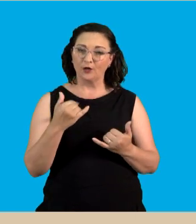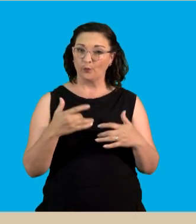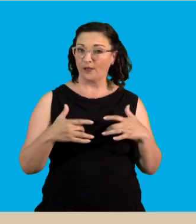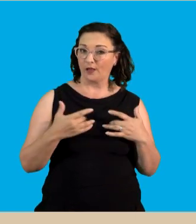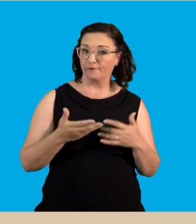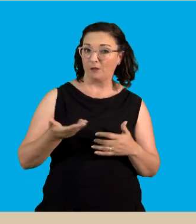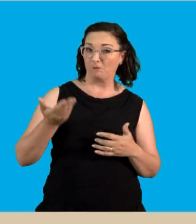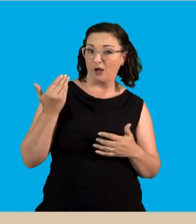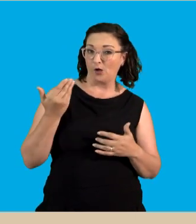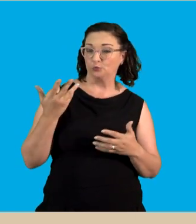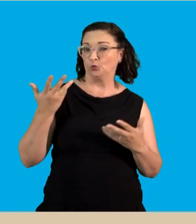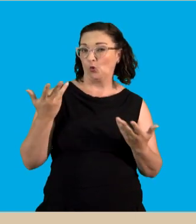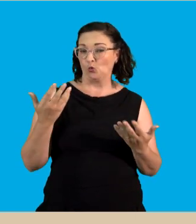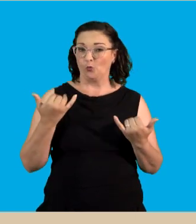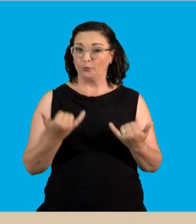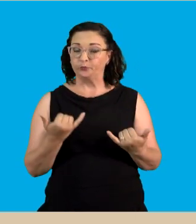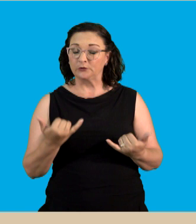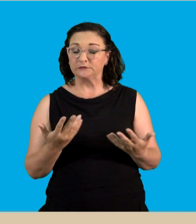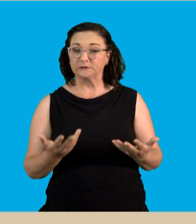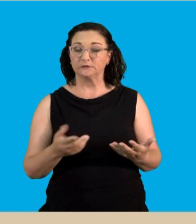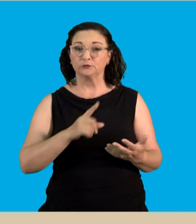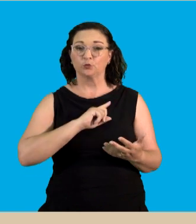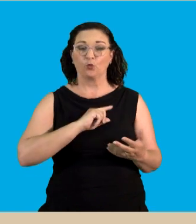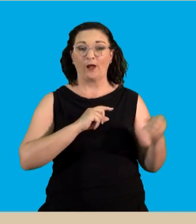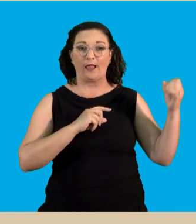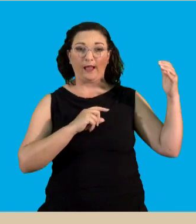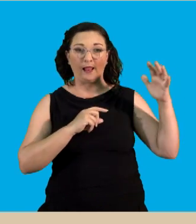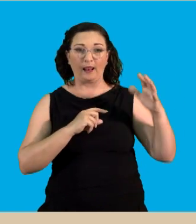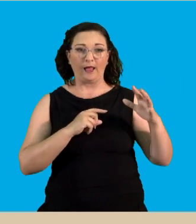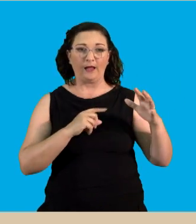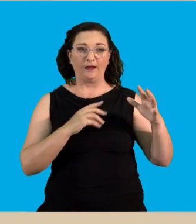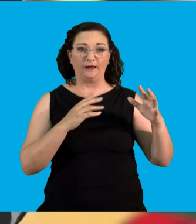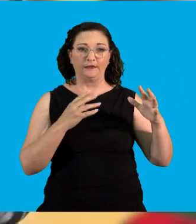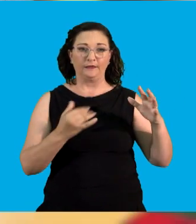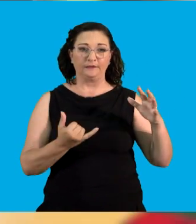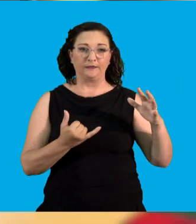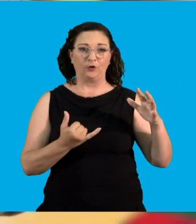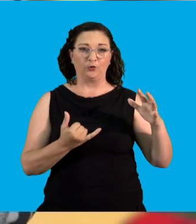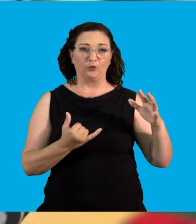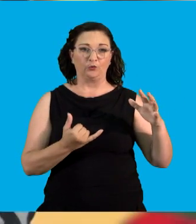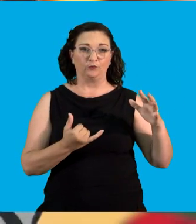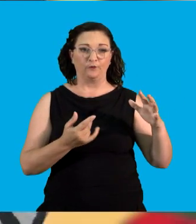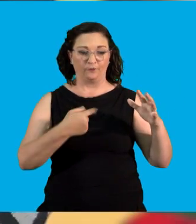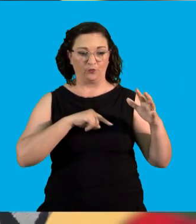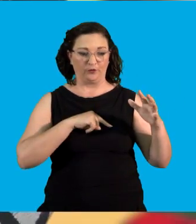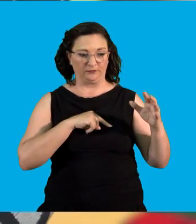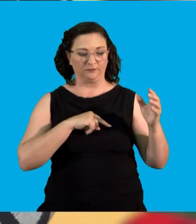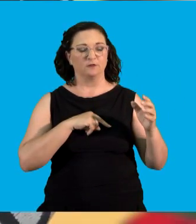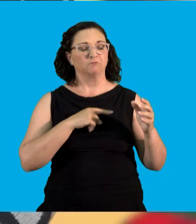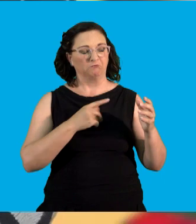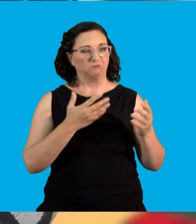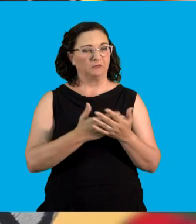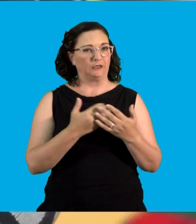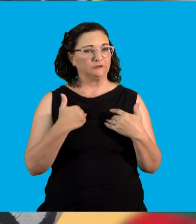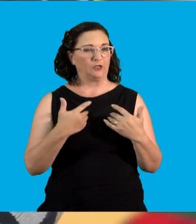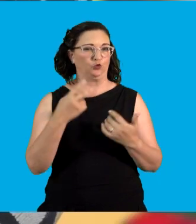really living in the past or are we living in the present? If it takes like 8 minutes for the light to reach us,